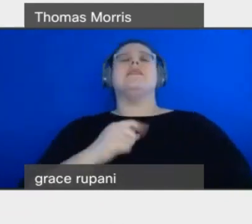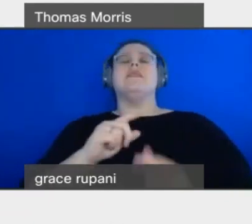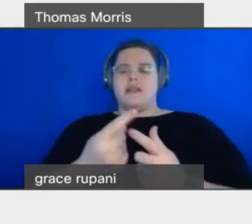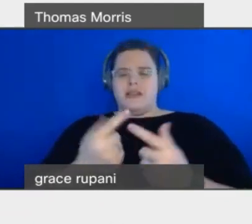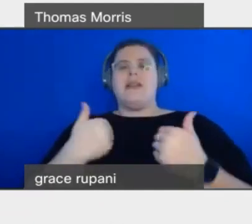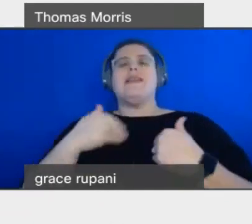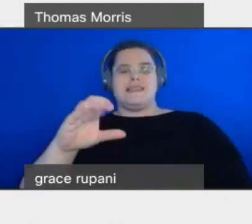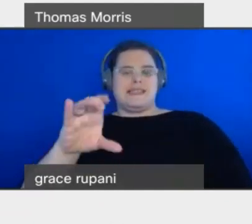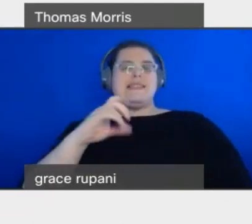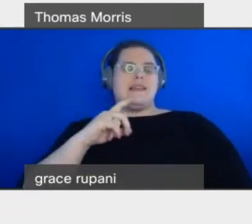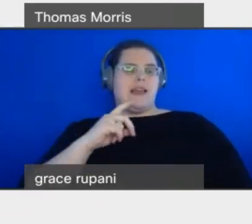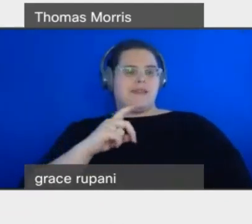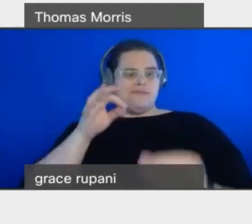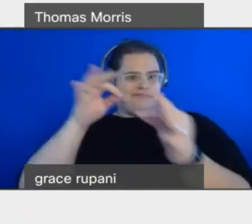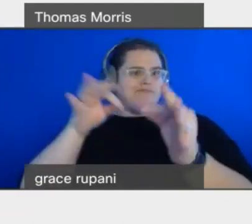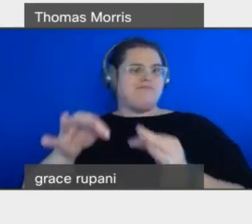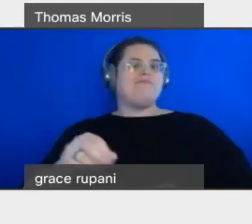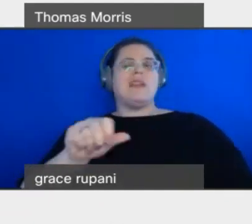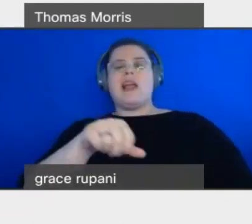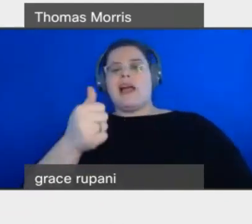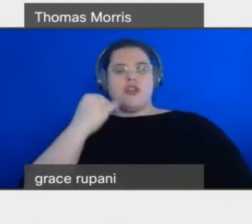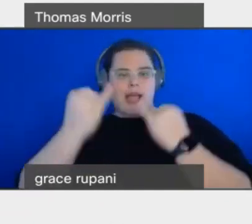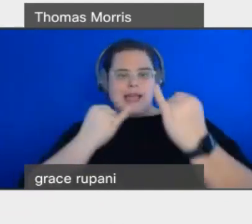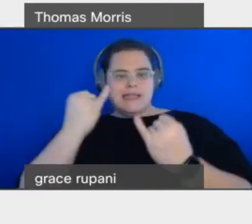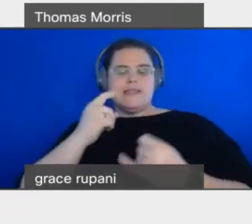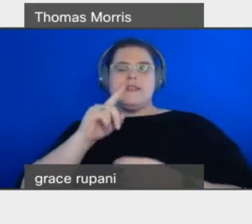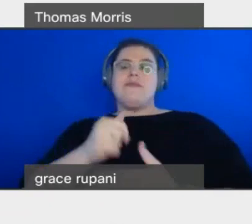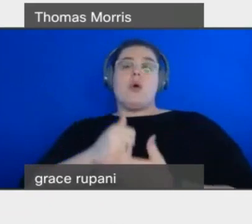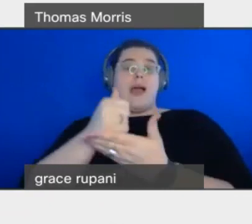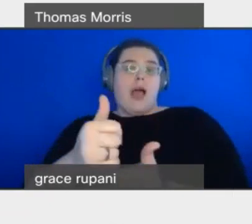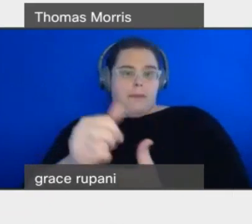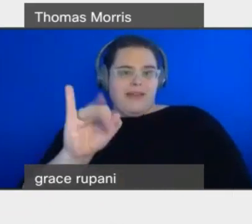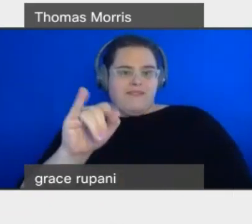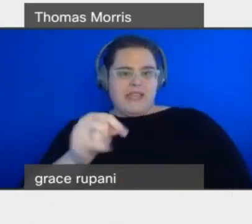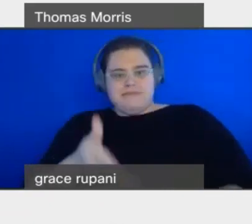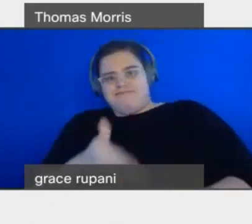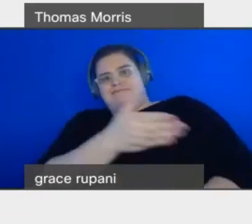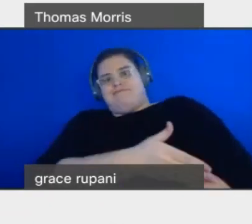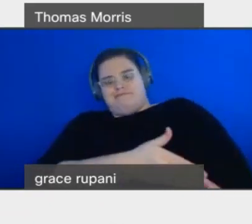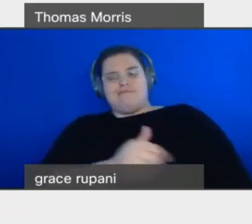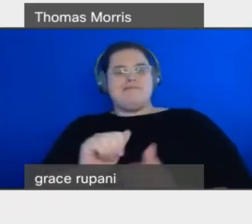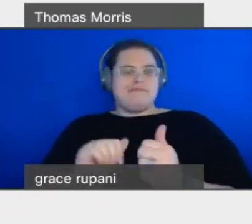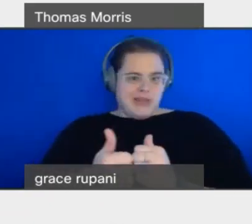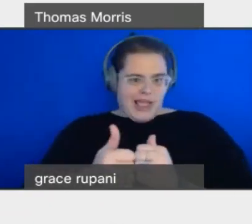has outlined to help the fit. One is